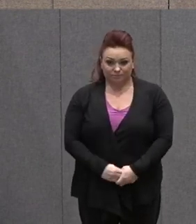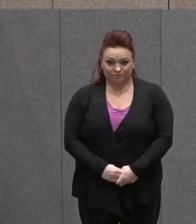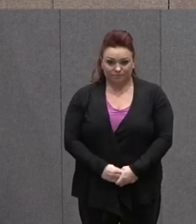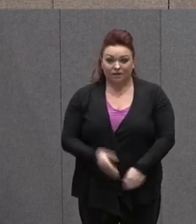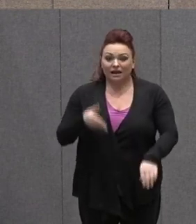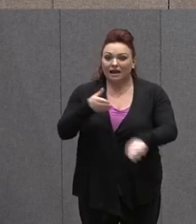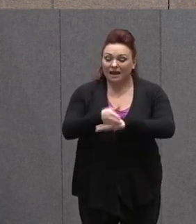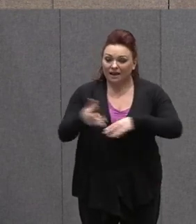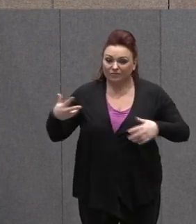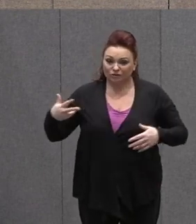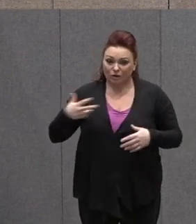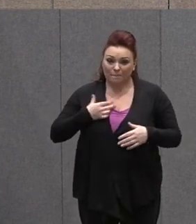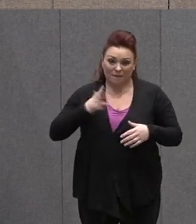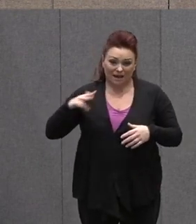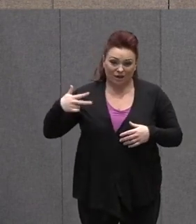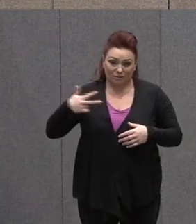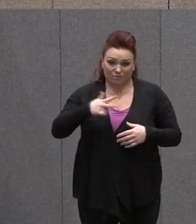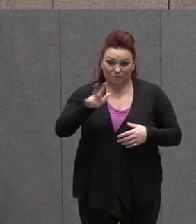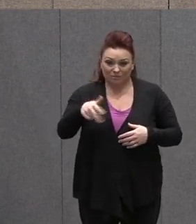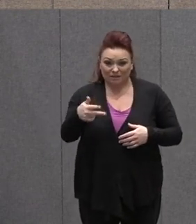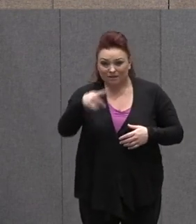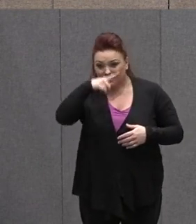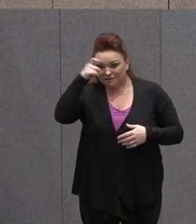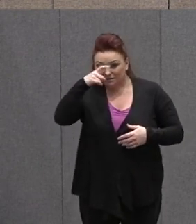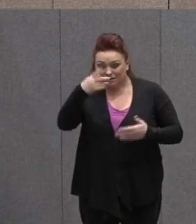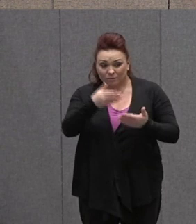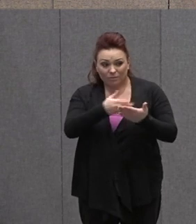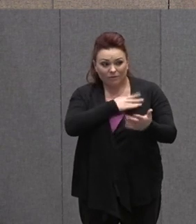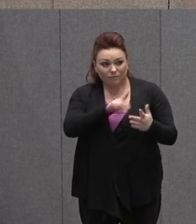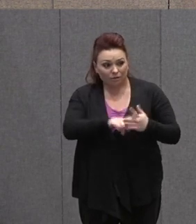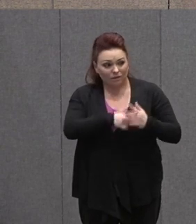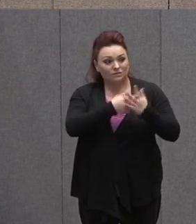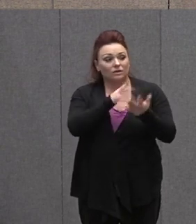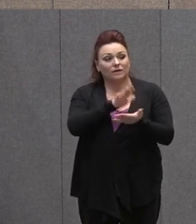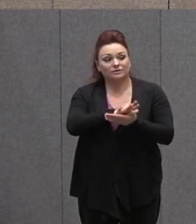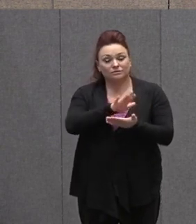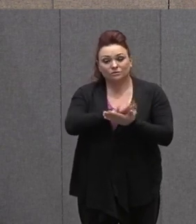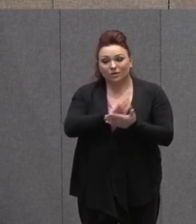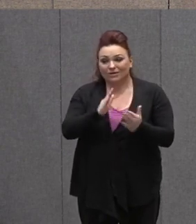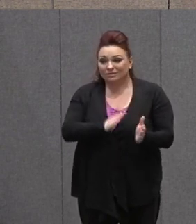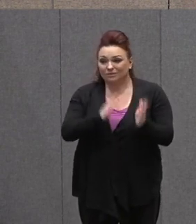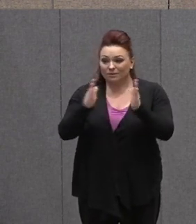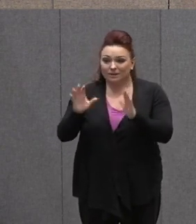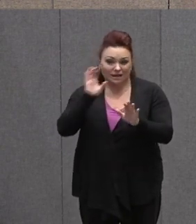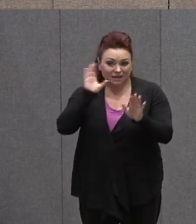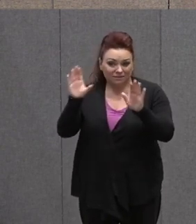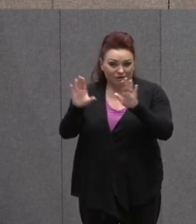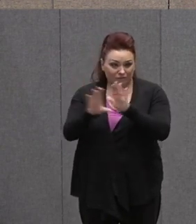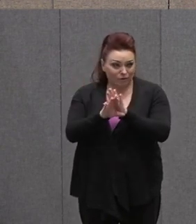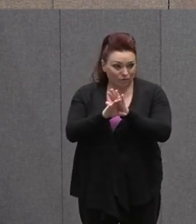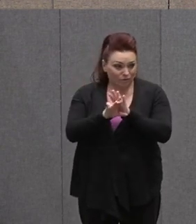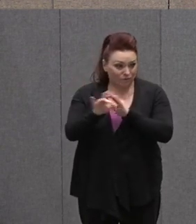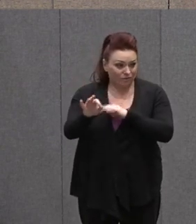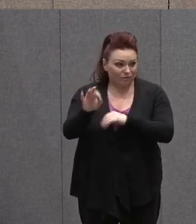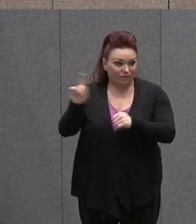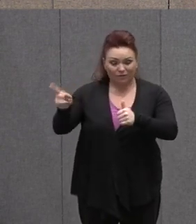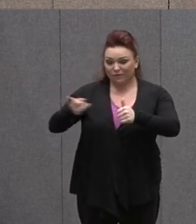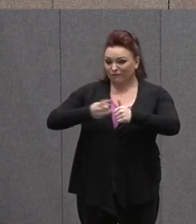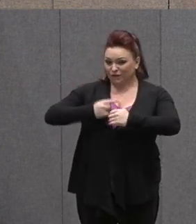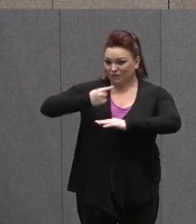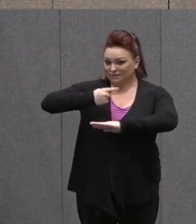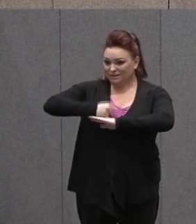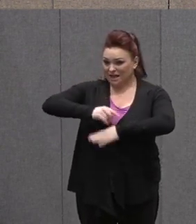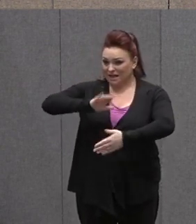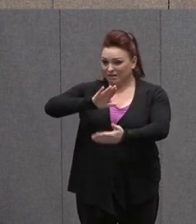After I crashed my bike, that was the summer before I started school. So my next photo is of my first day of